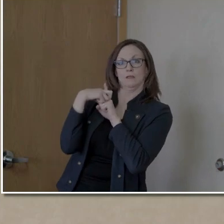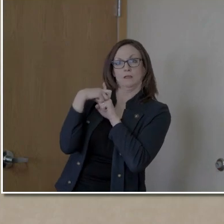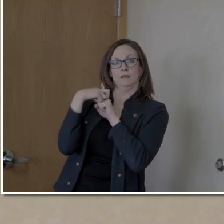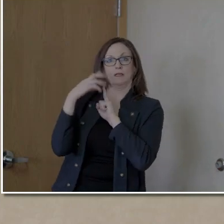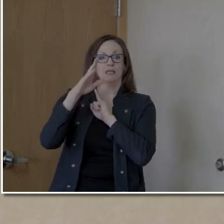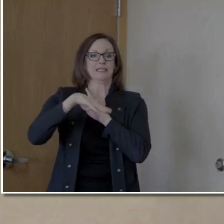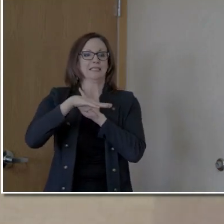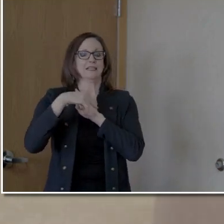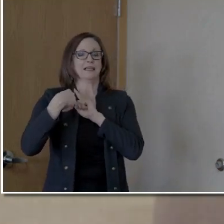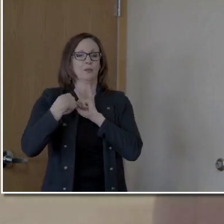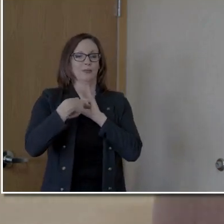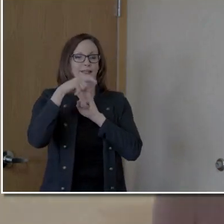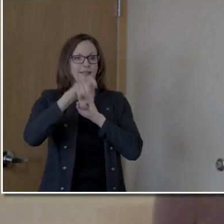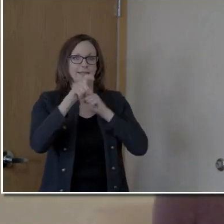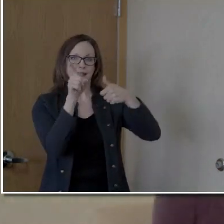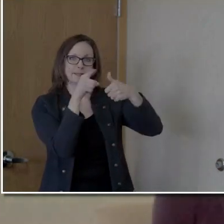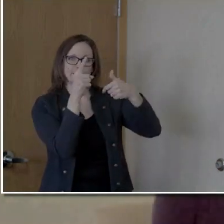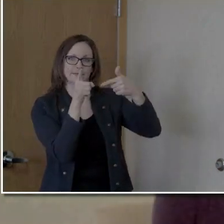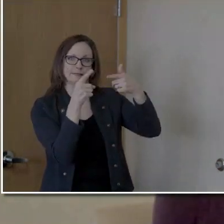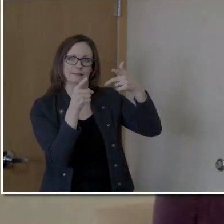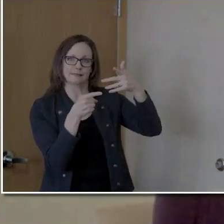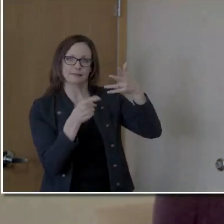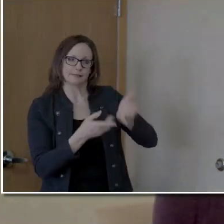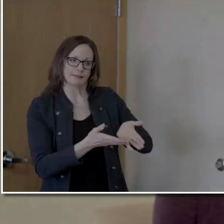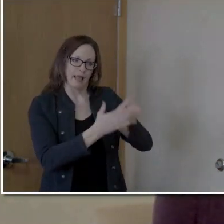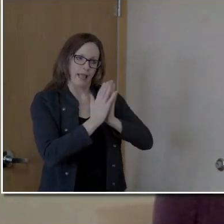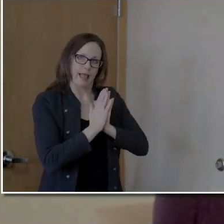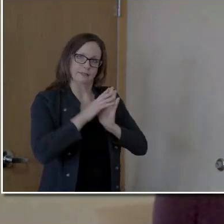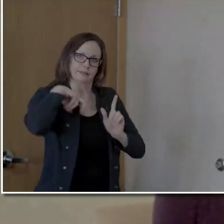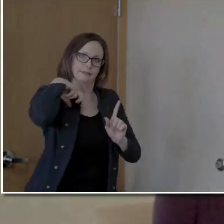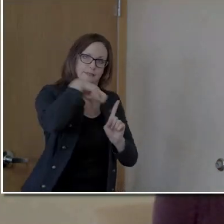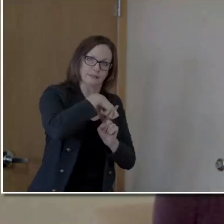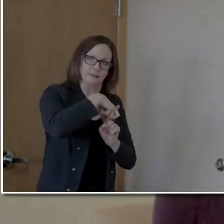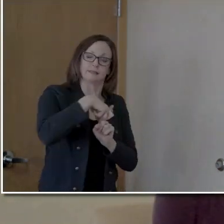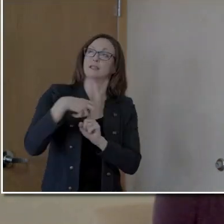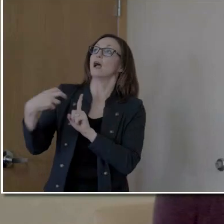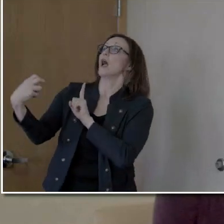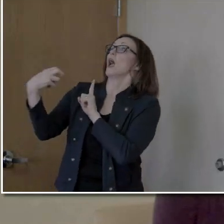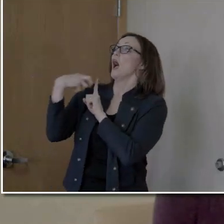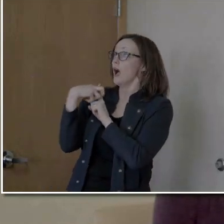Next, we'll go to Addie Bink with WFRV.